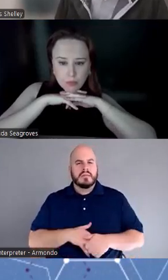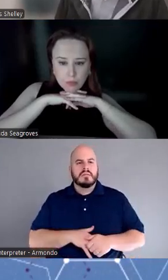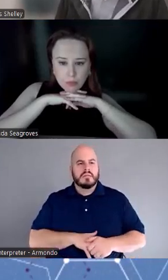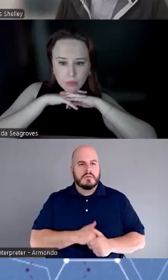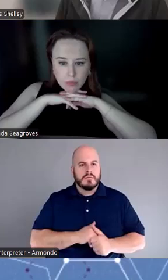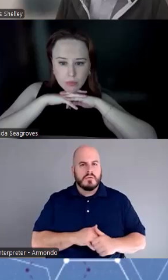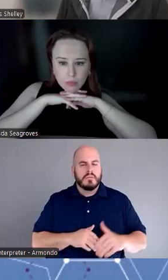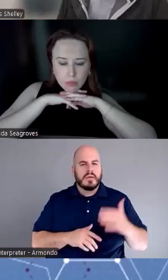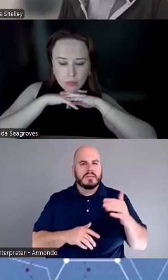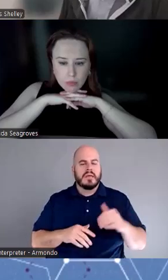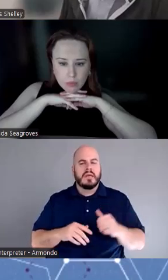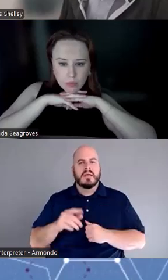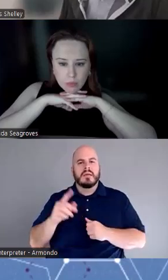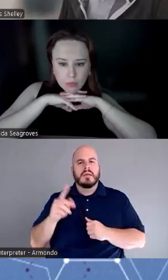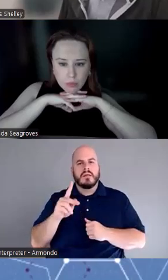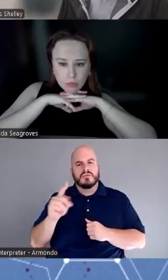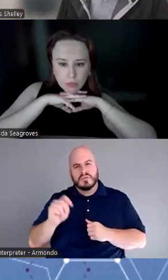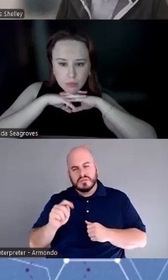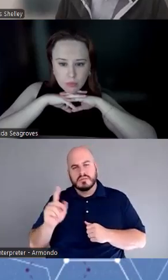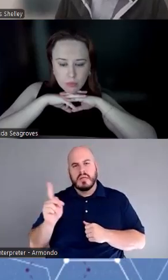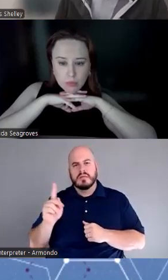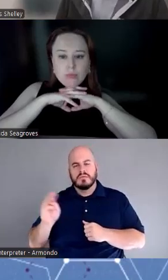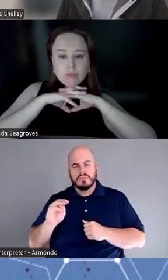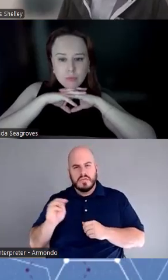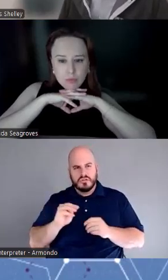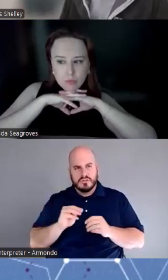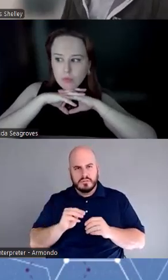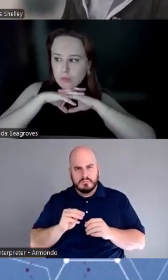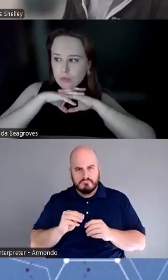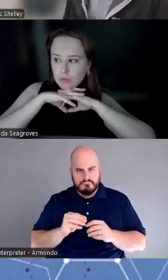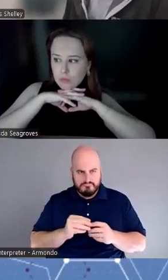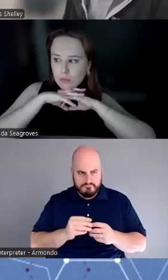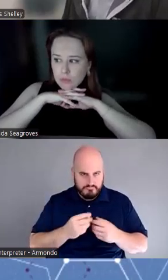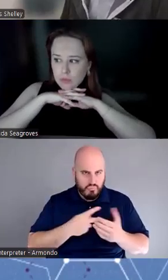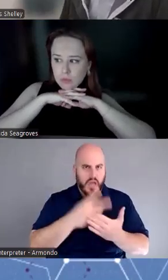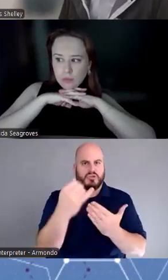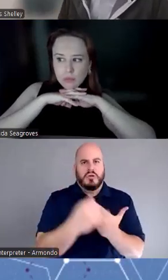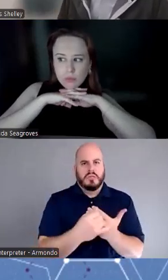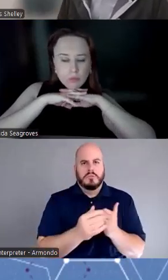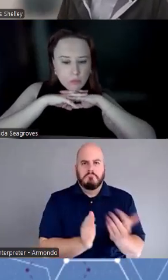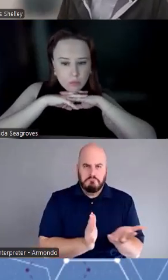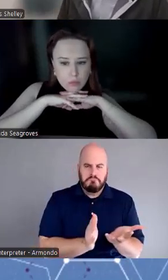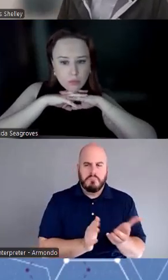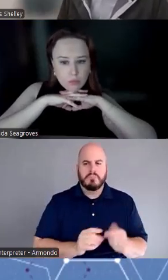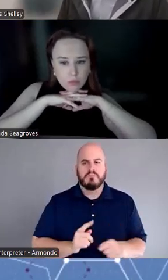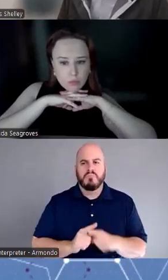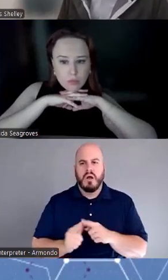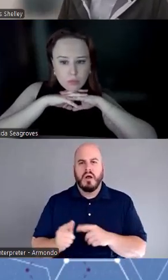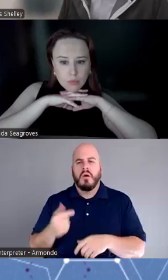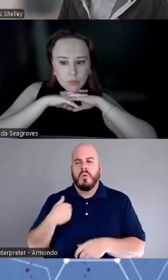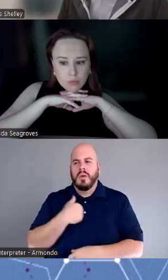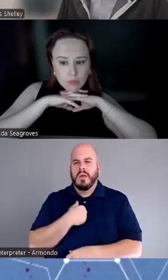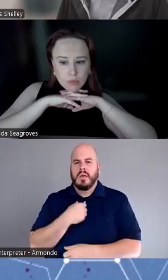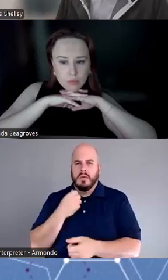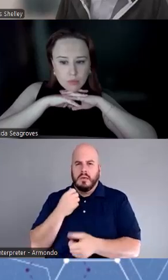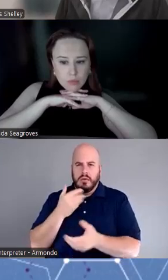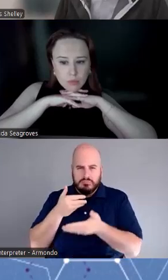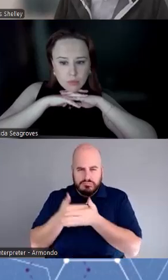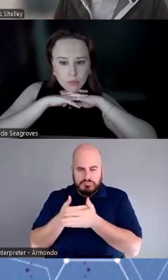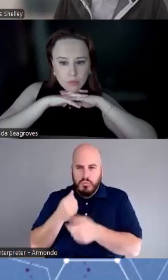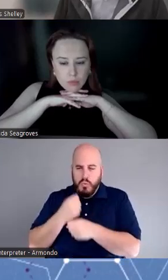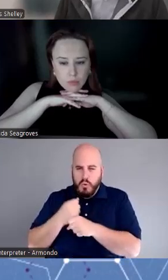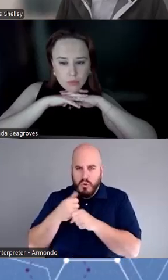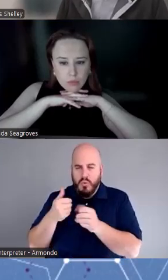knowledge mobilization, knowledge translation endeavor, but we worked very, very closely with our